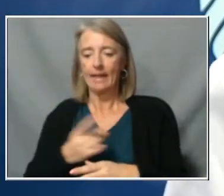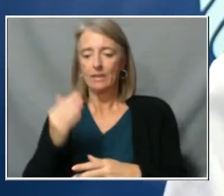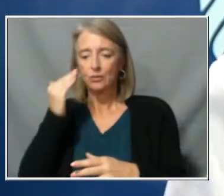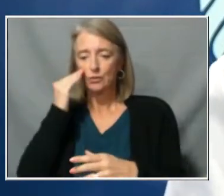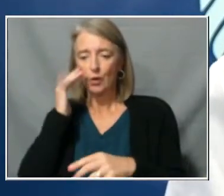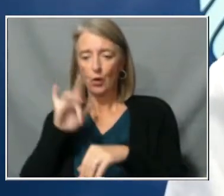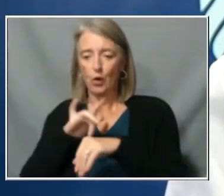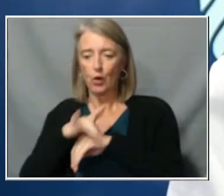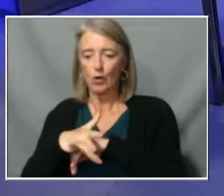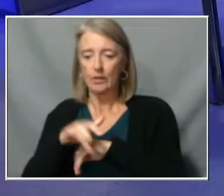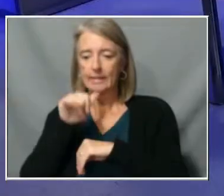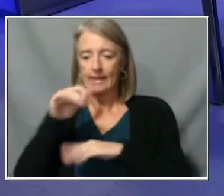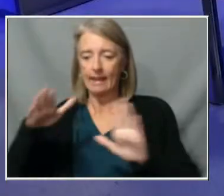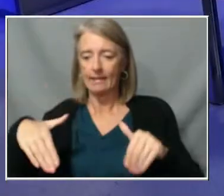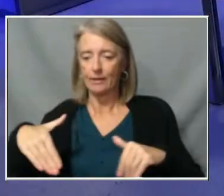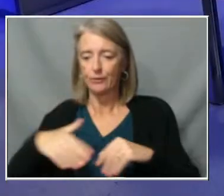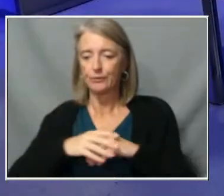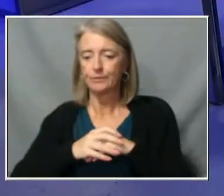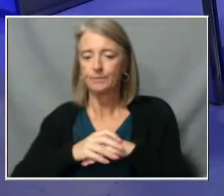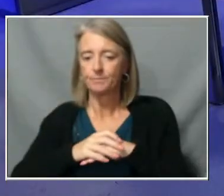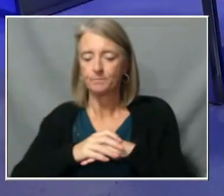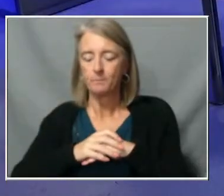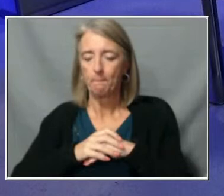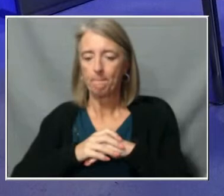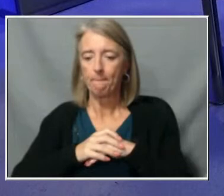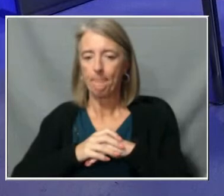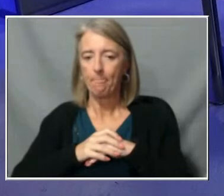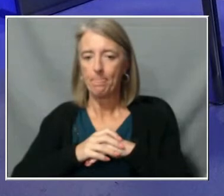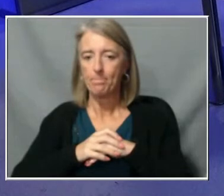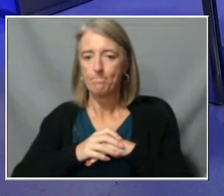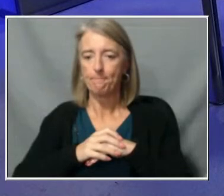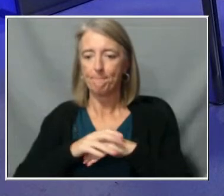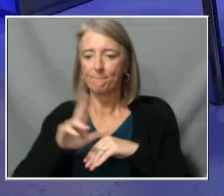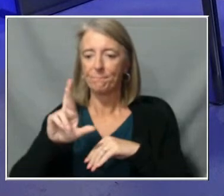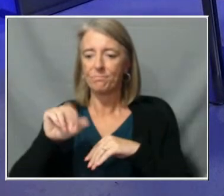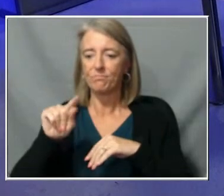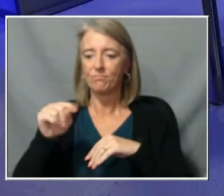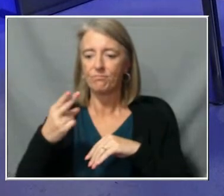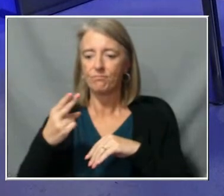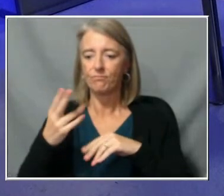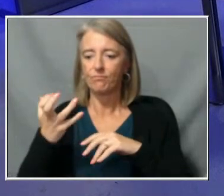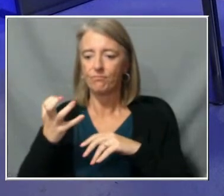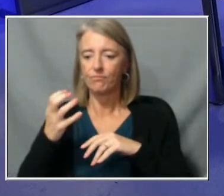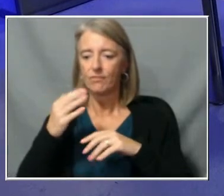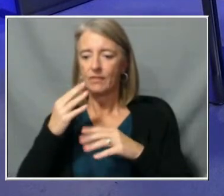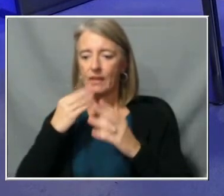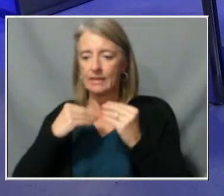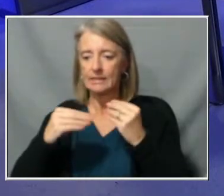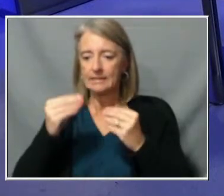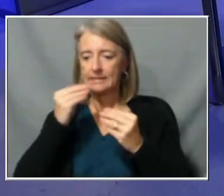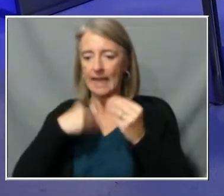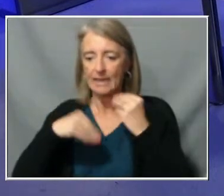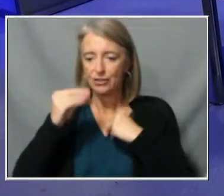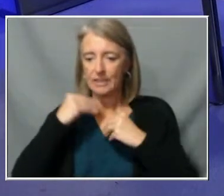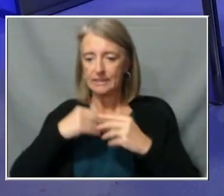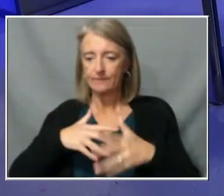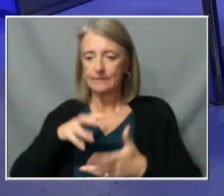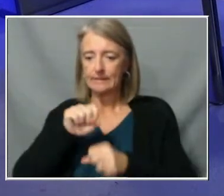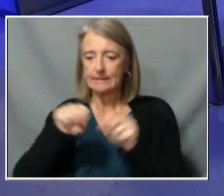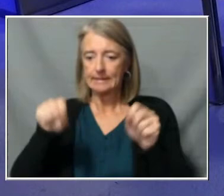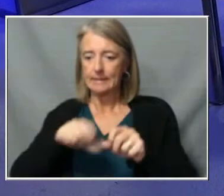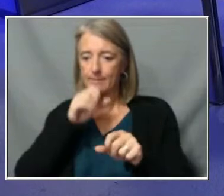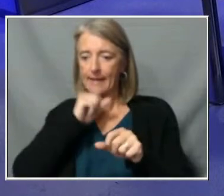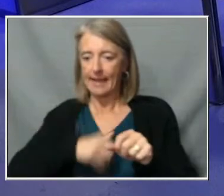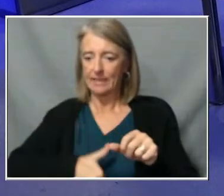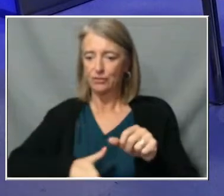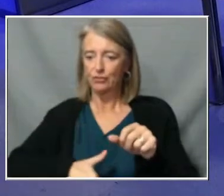and not later. Yes. A few more questions. I have to squeeze these in. Ruth Ellen wants to know, does our digestive system age as we get older, and are there things that we